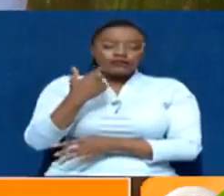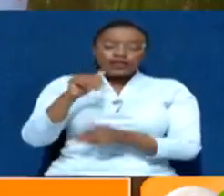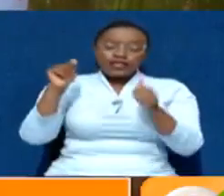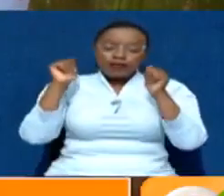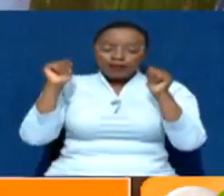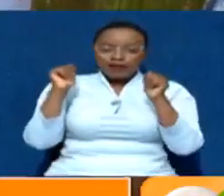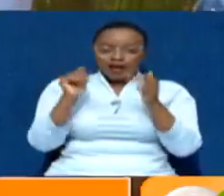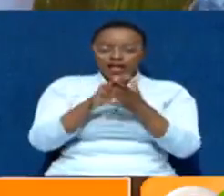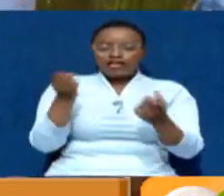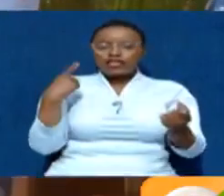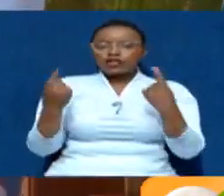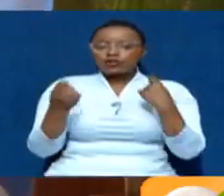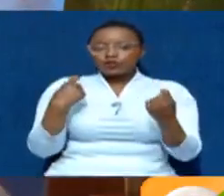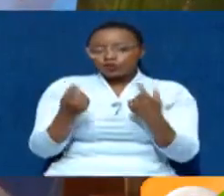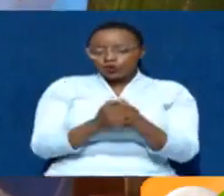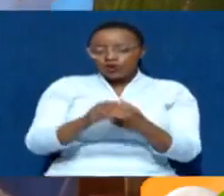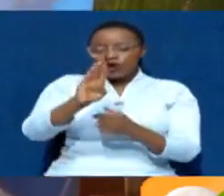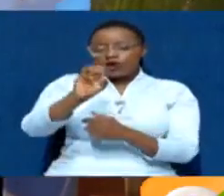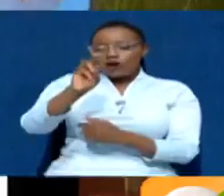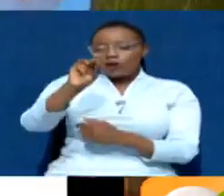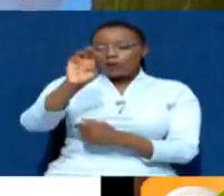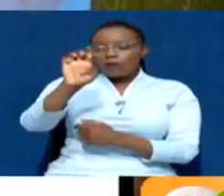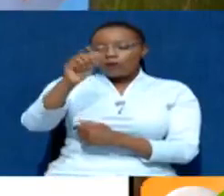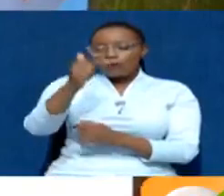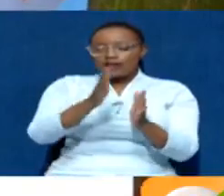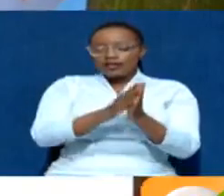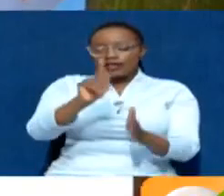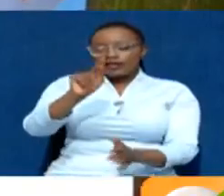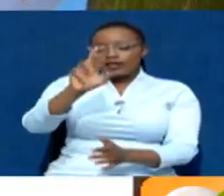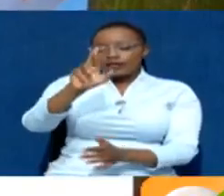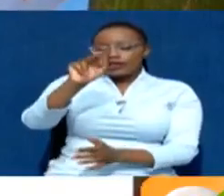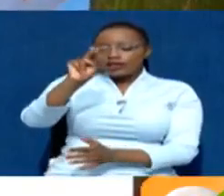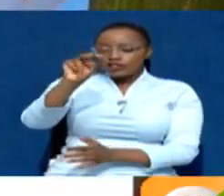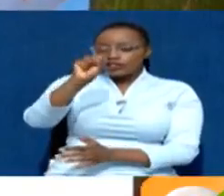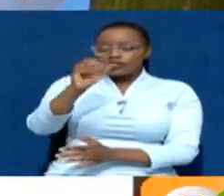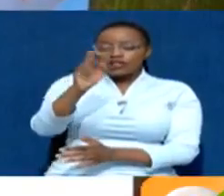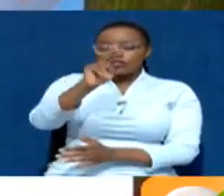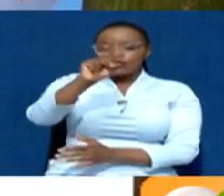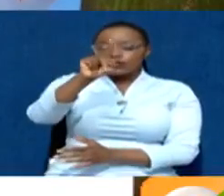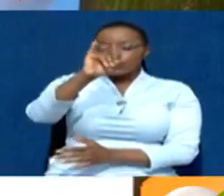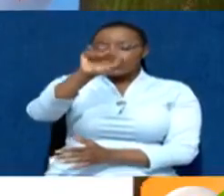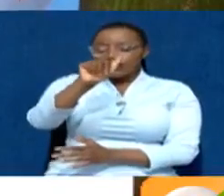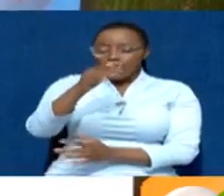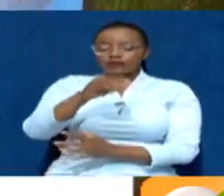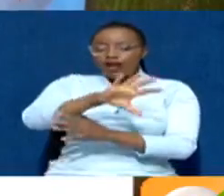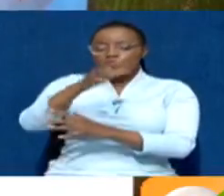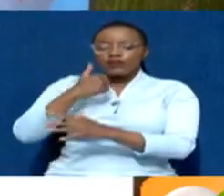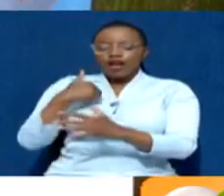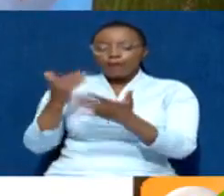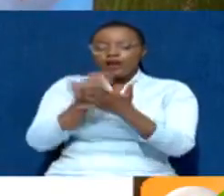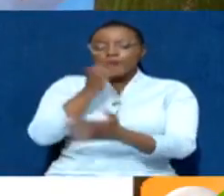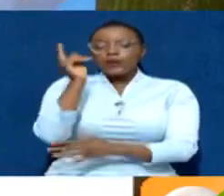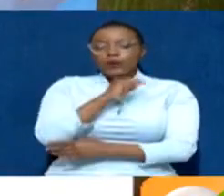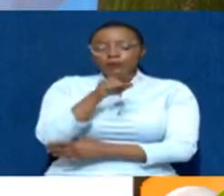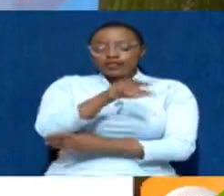Nyamira, Kericho, Bomet, and Trans Nzoia counties are lifted,